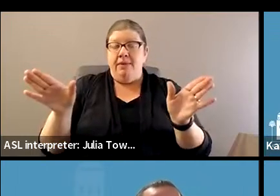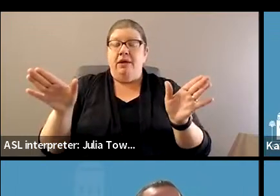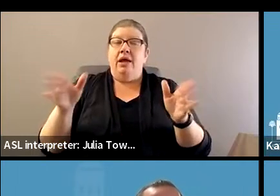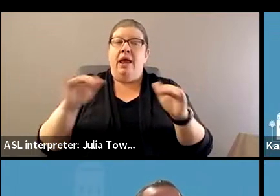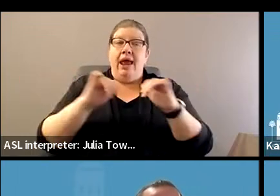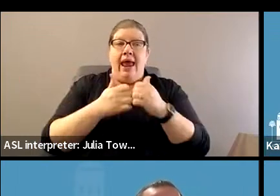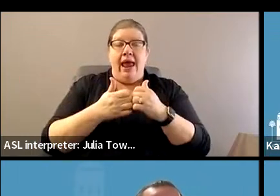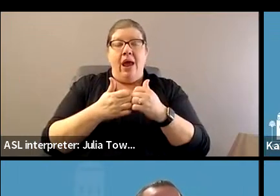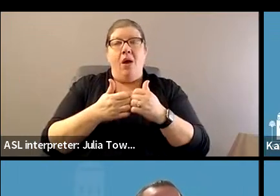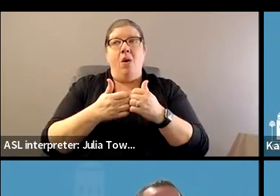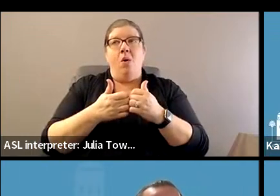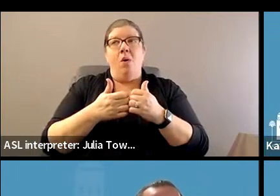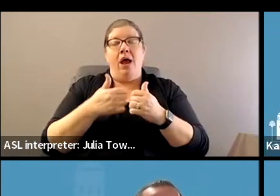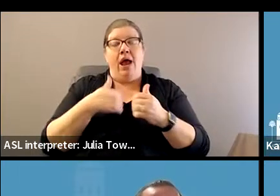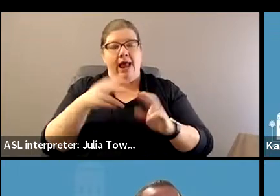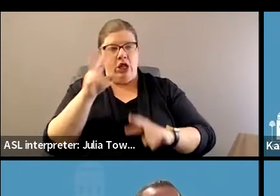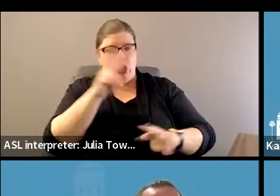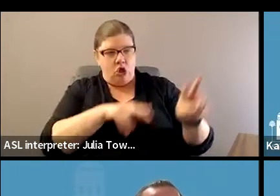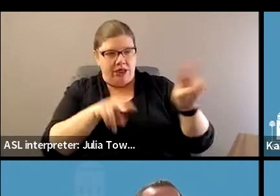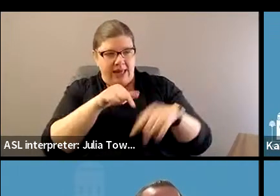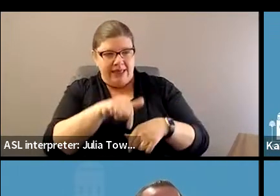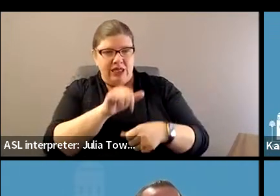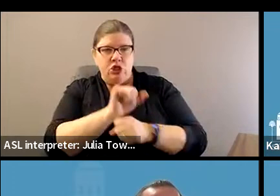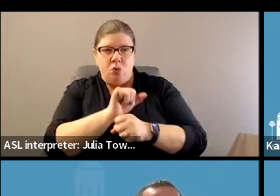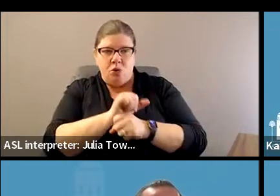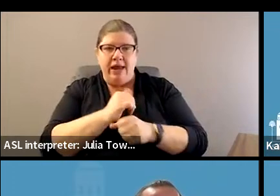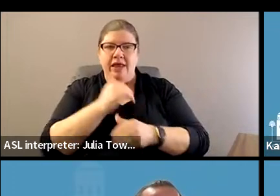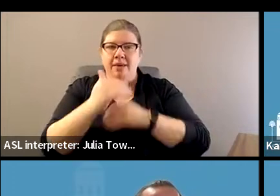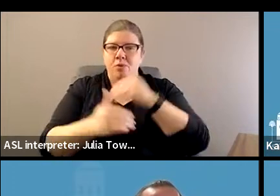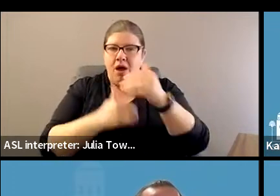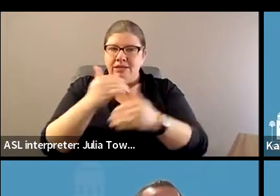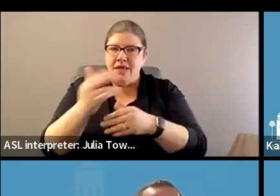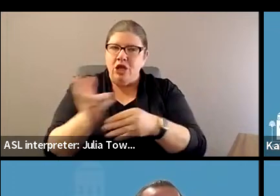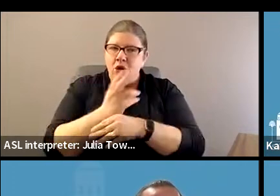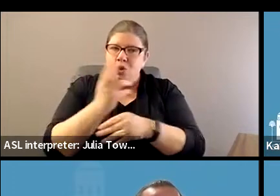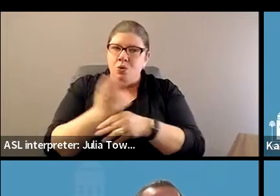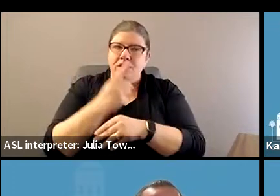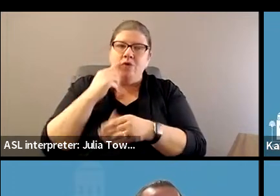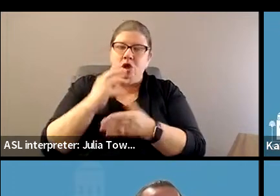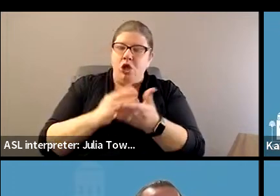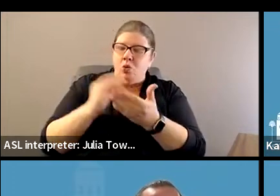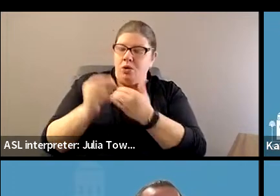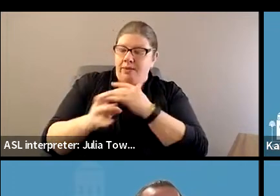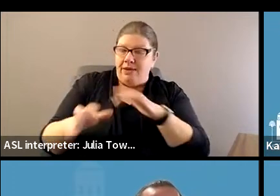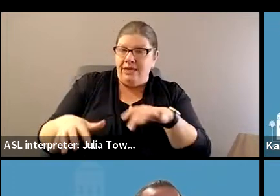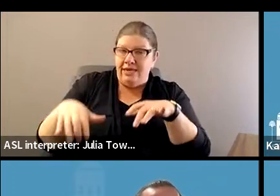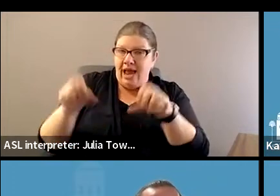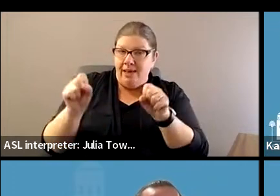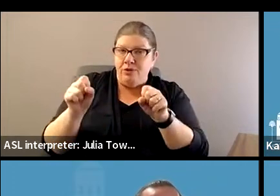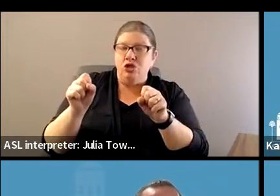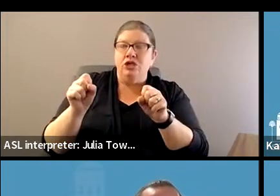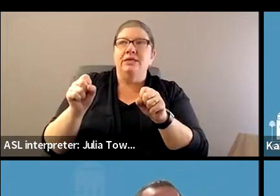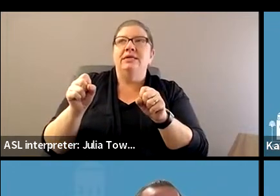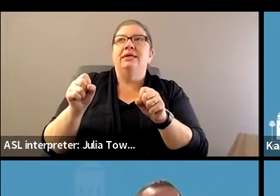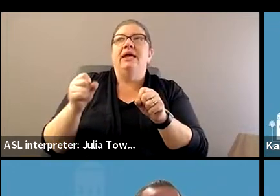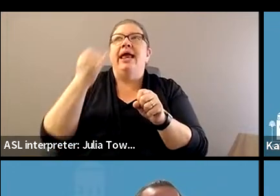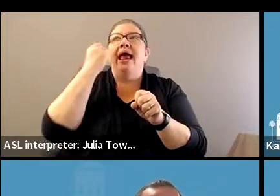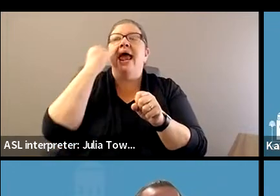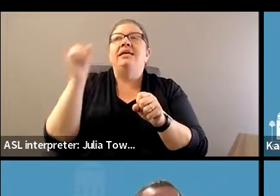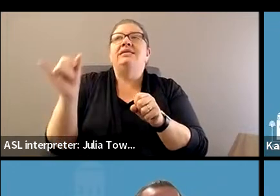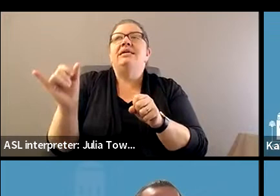I'm looking at this work and the process that we're using for the curriculum adoption is as if I